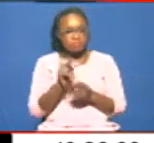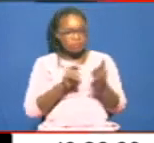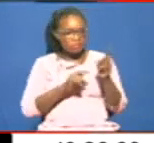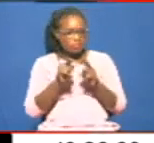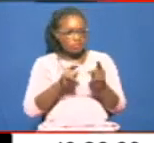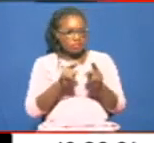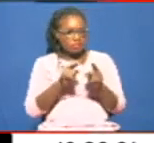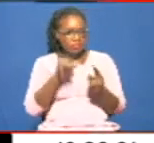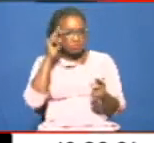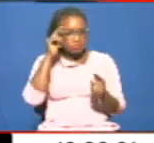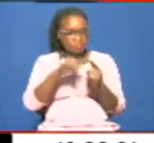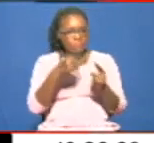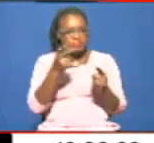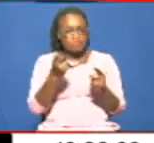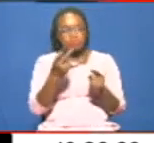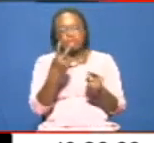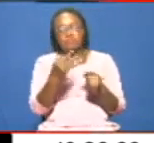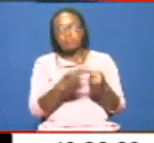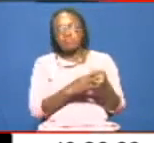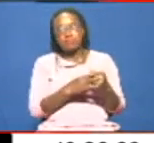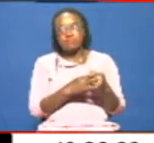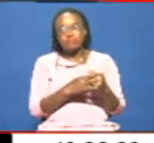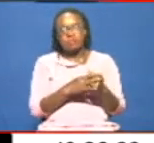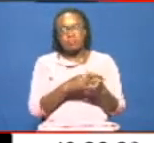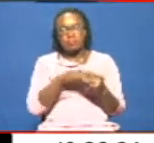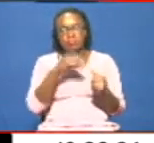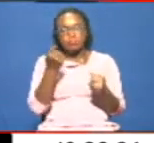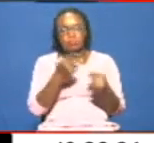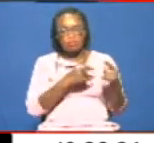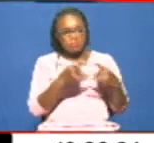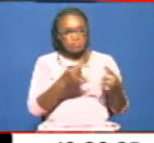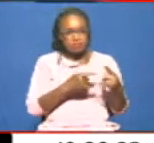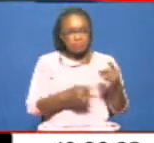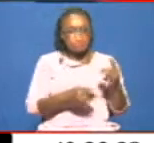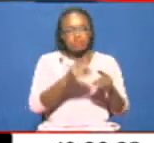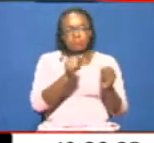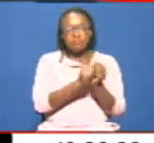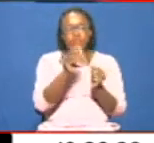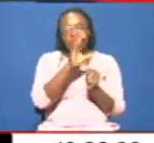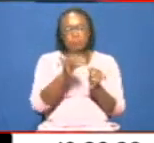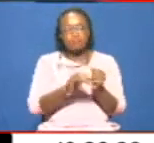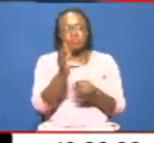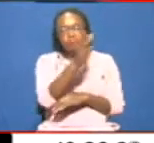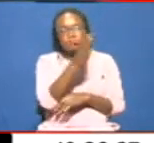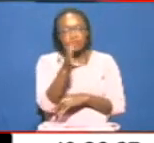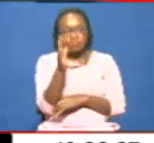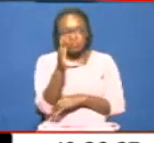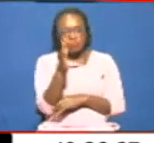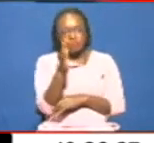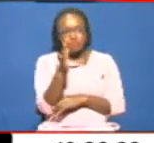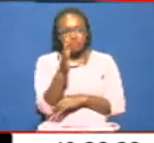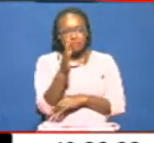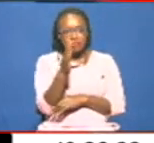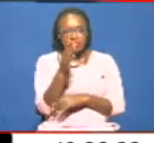towards 2028, mm-hmm. Kenya is still struggling to meet the 10% coverage of forests, of course. Mm-hmm. We are